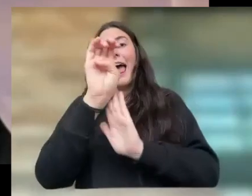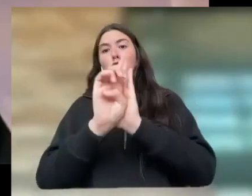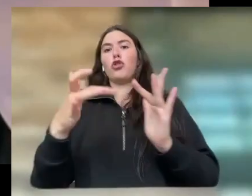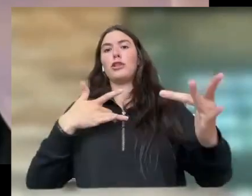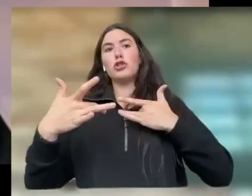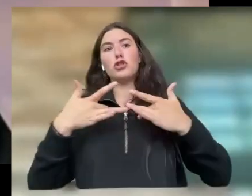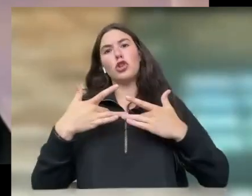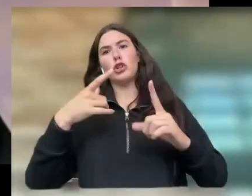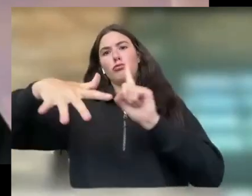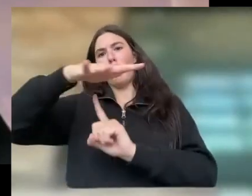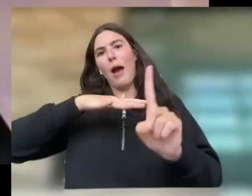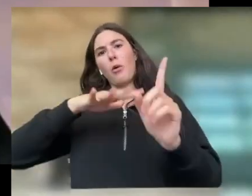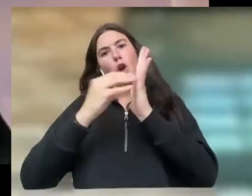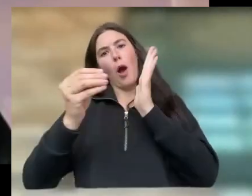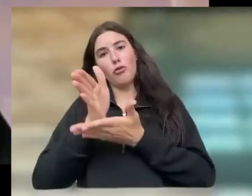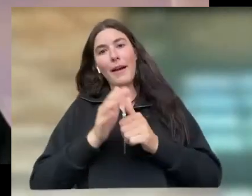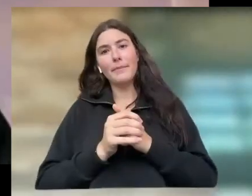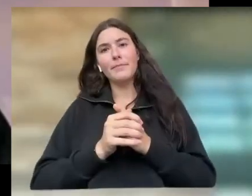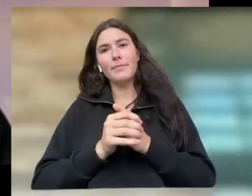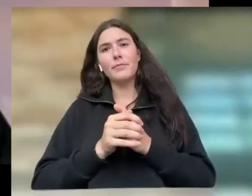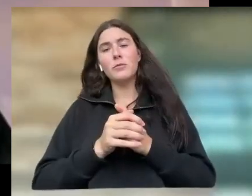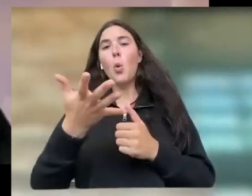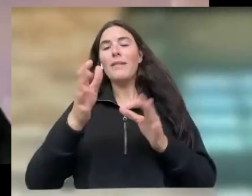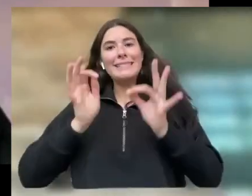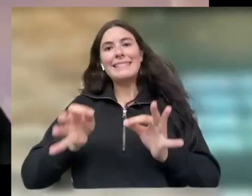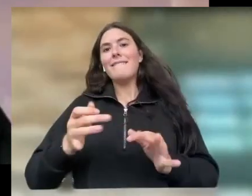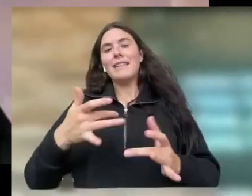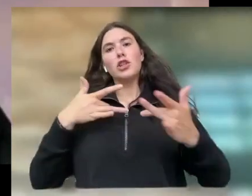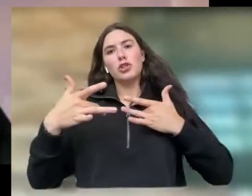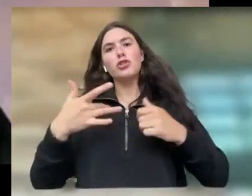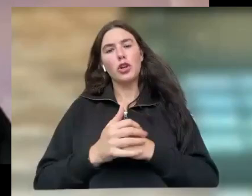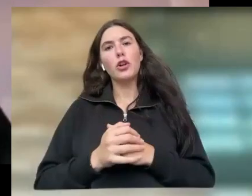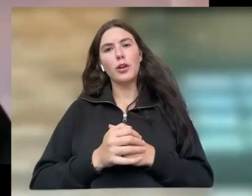concerns surrounding copyright. So it's definitely a concern. Uh,